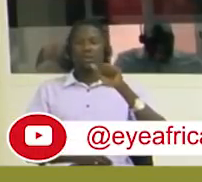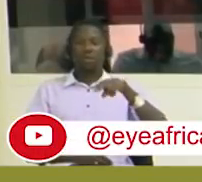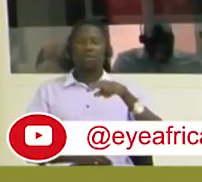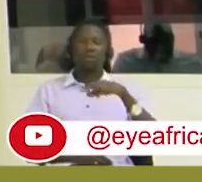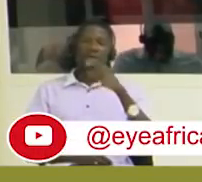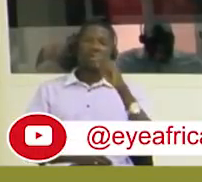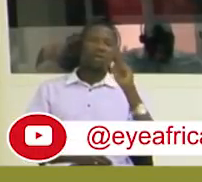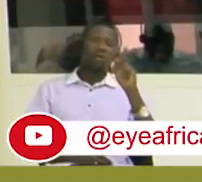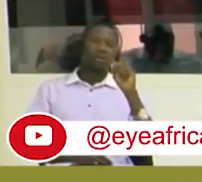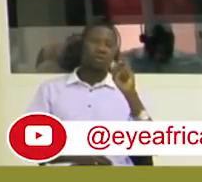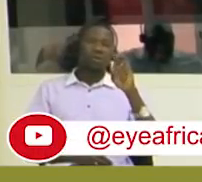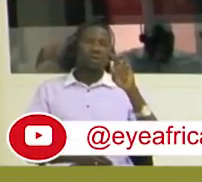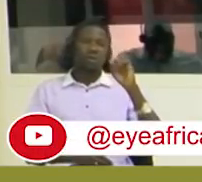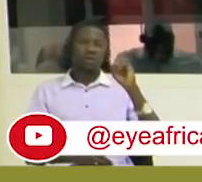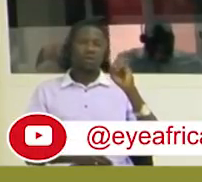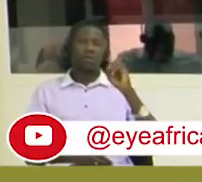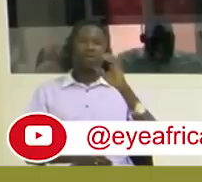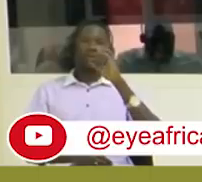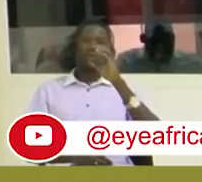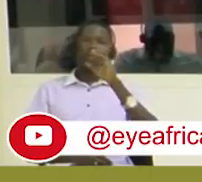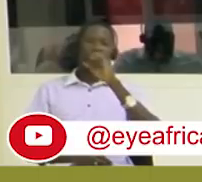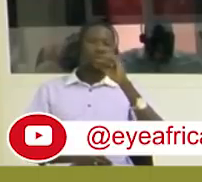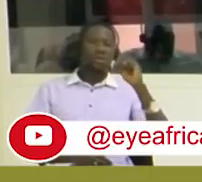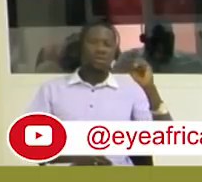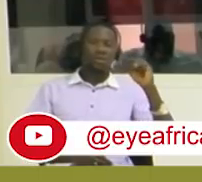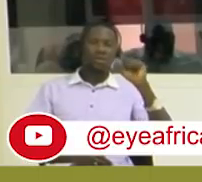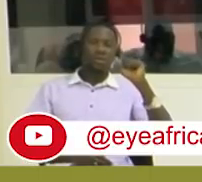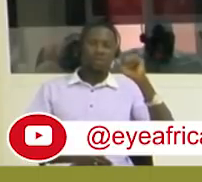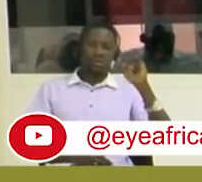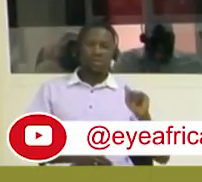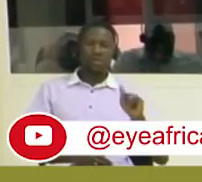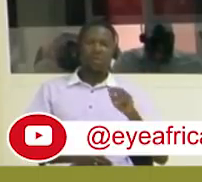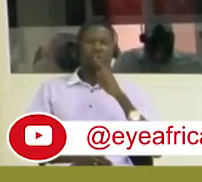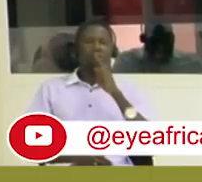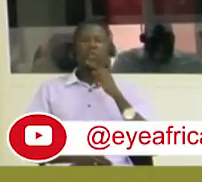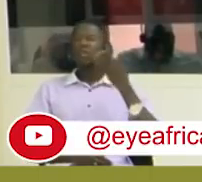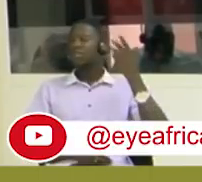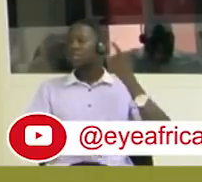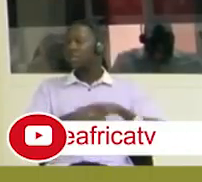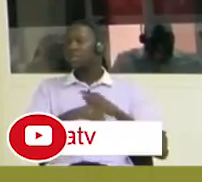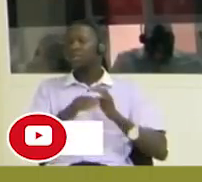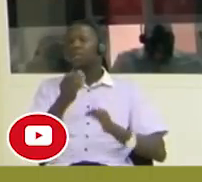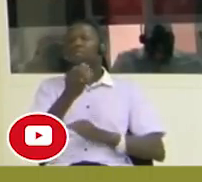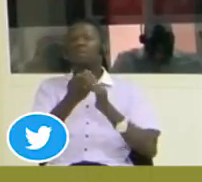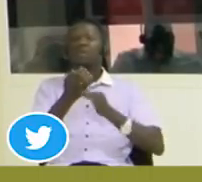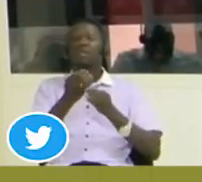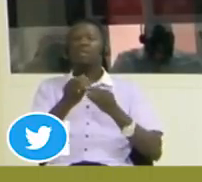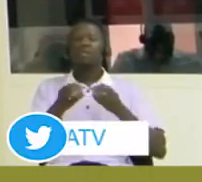was finance minister for the AFPRC.